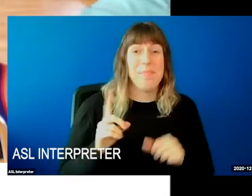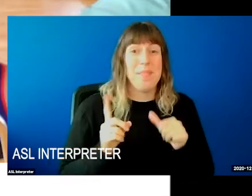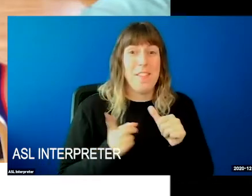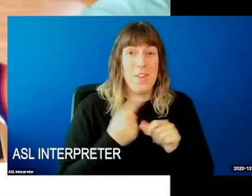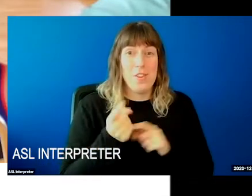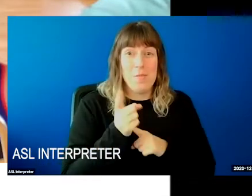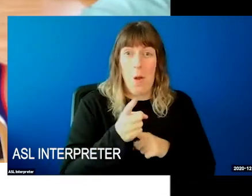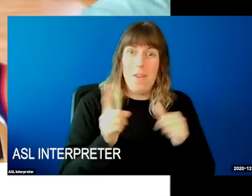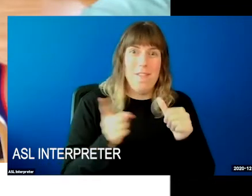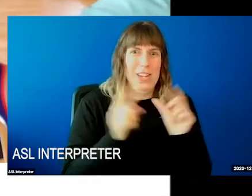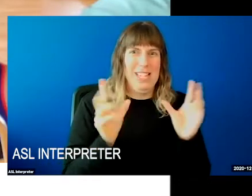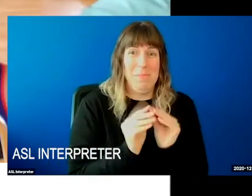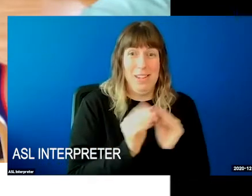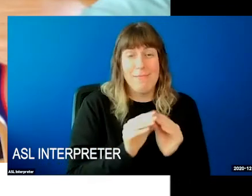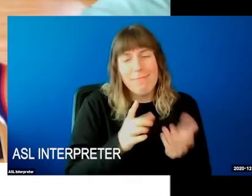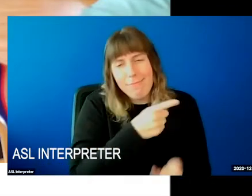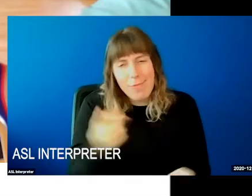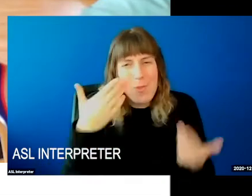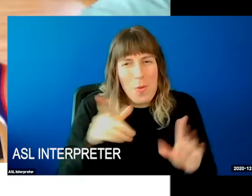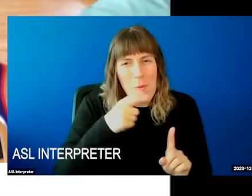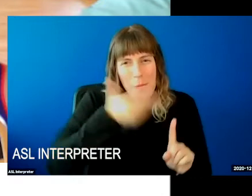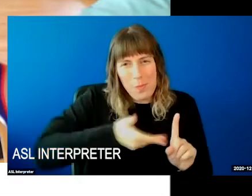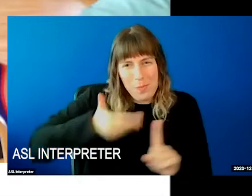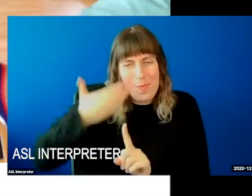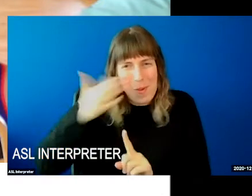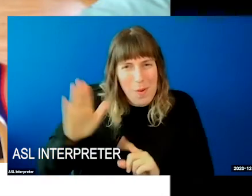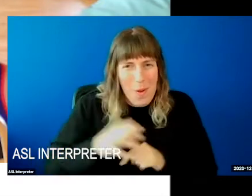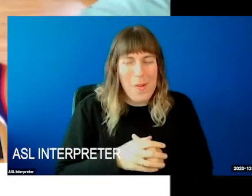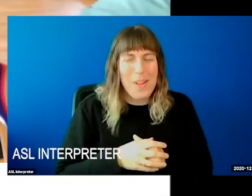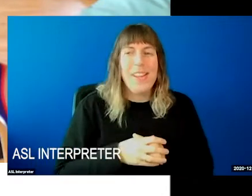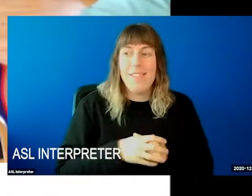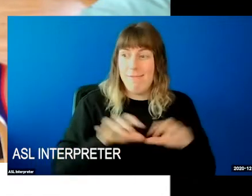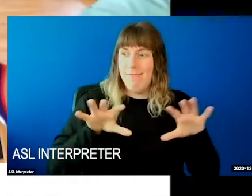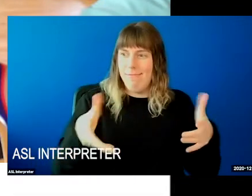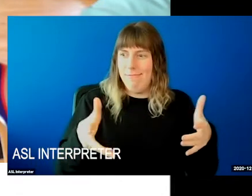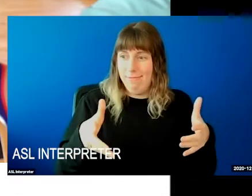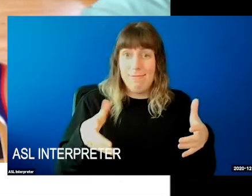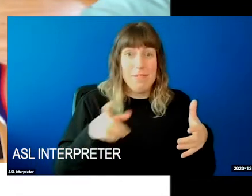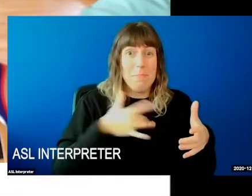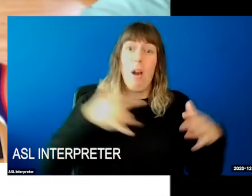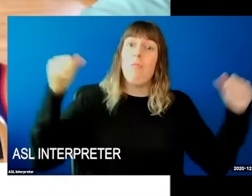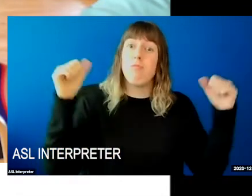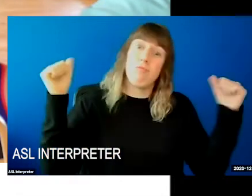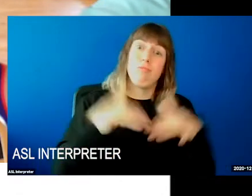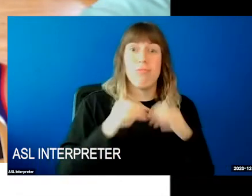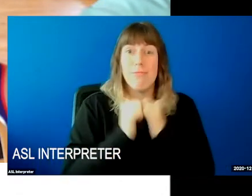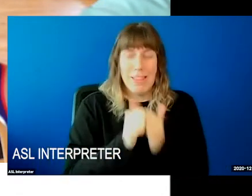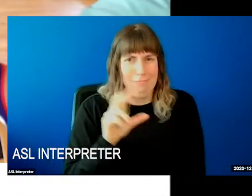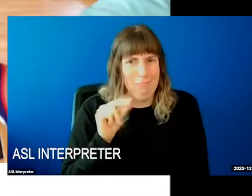of the first meeting. Of course, you don't know any of these people. They're a group of people that's not normally in the same circle in